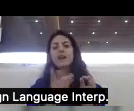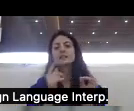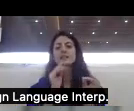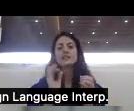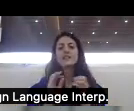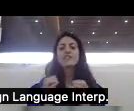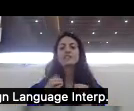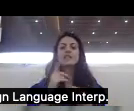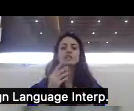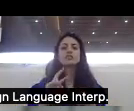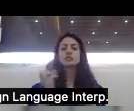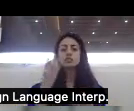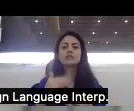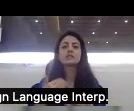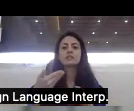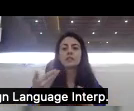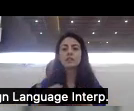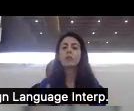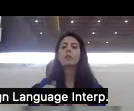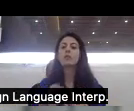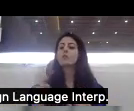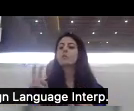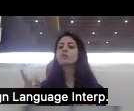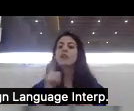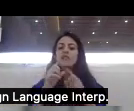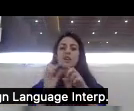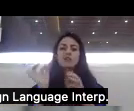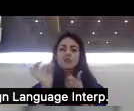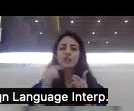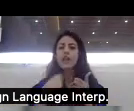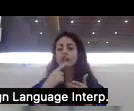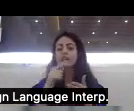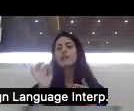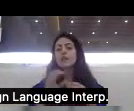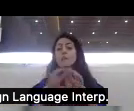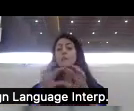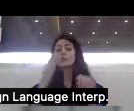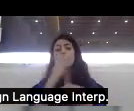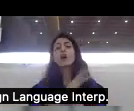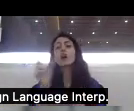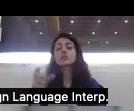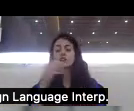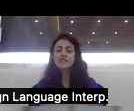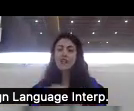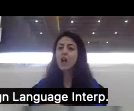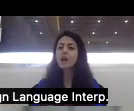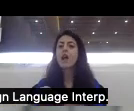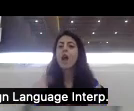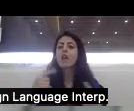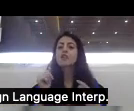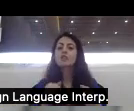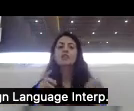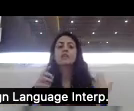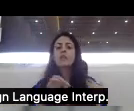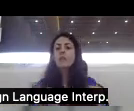at greater risk of poverty, social inclusion, deprivation throughout the life cycle, and social protection has a critical role to play in ensuring